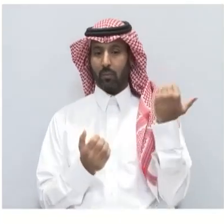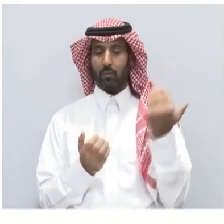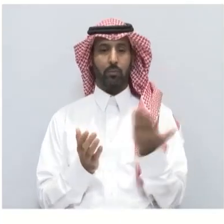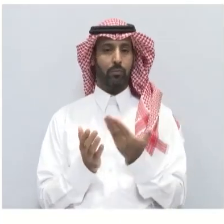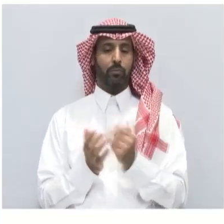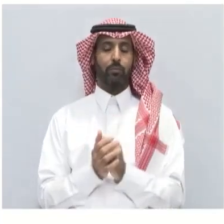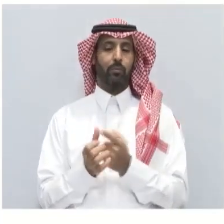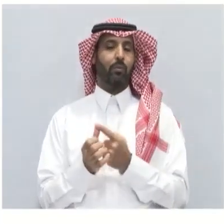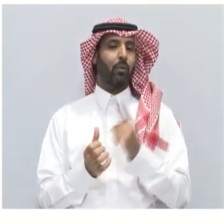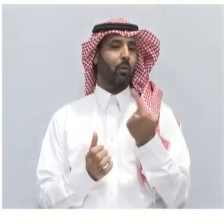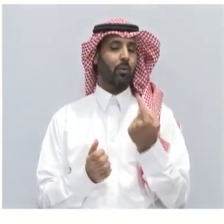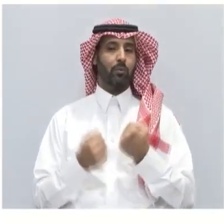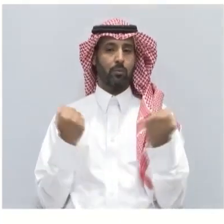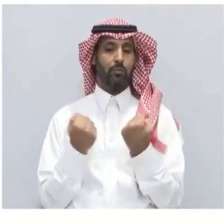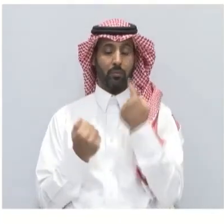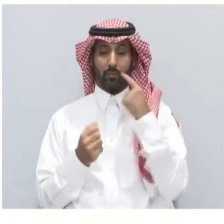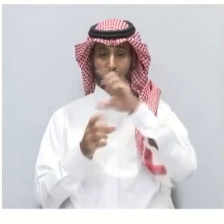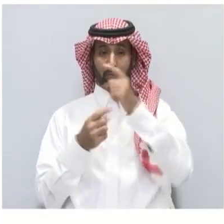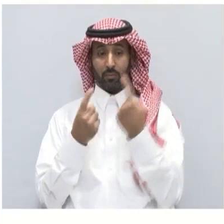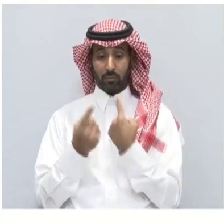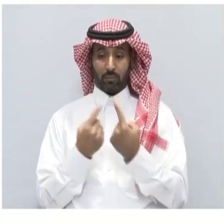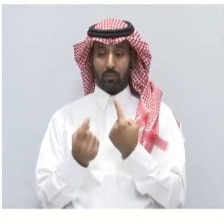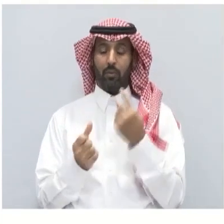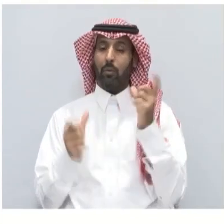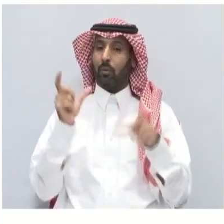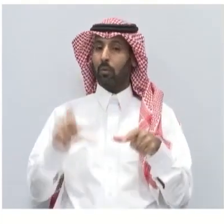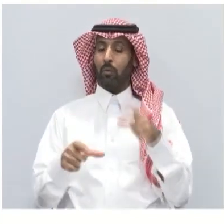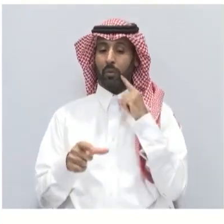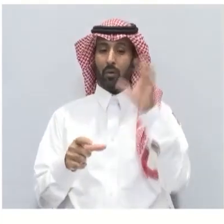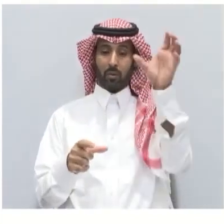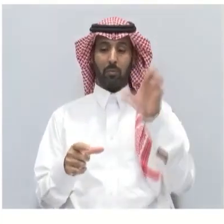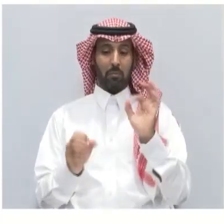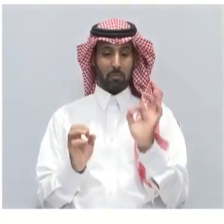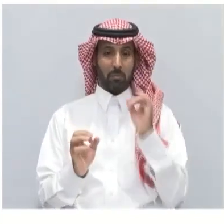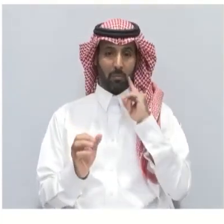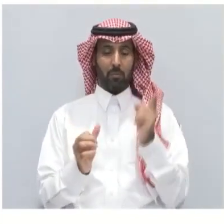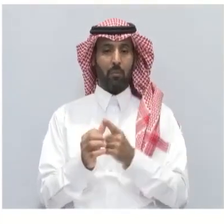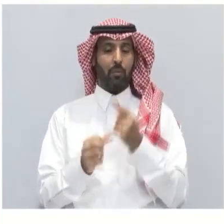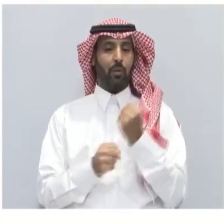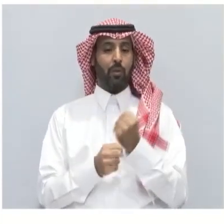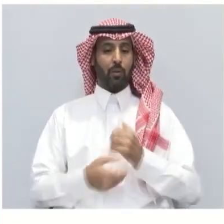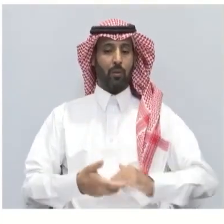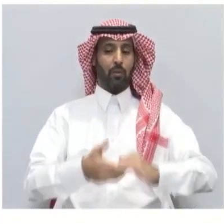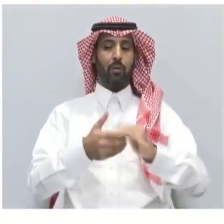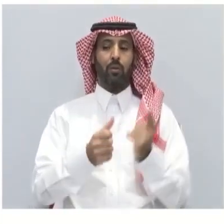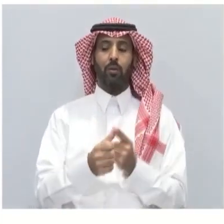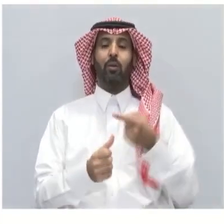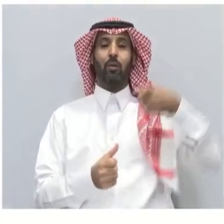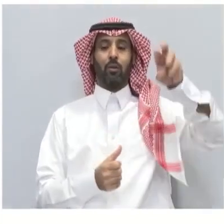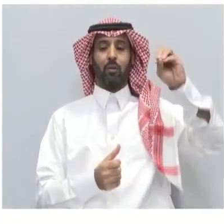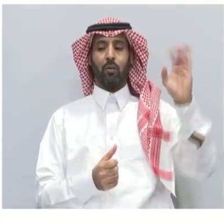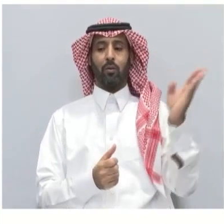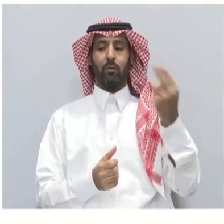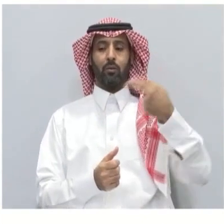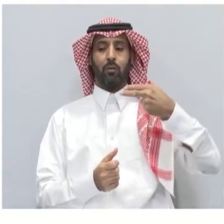first exercise here, complete the conversation with the correct forms of the auxiliary verbs do, have,